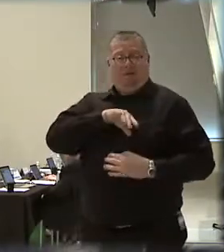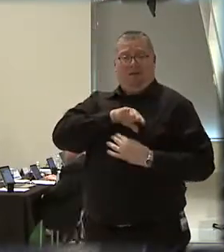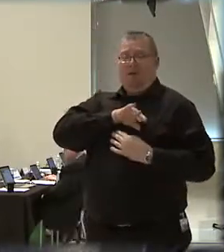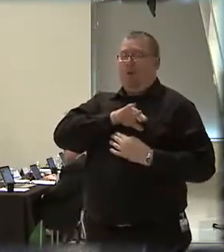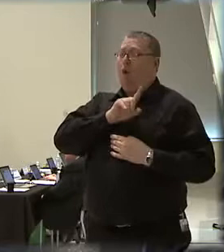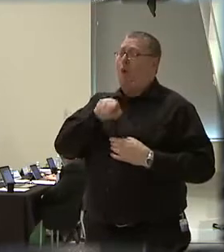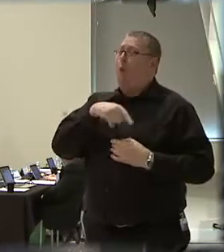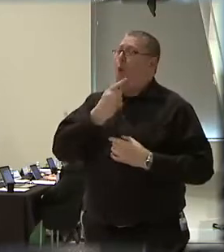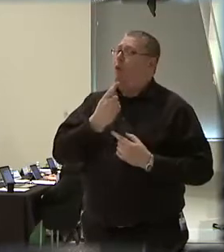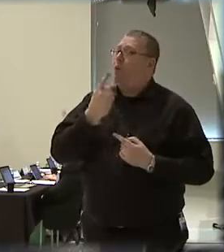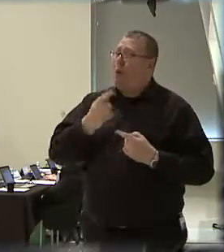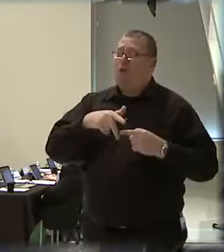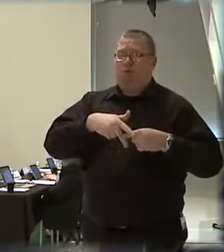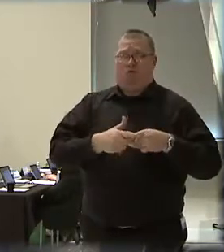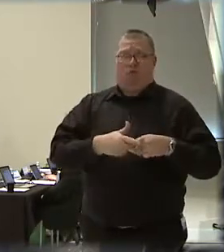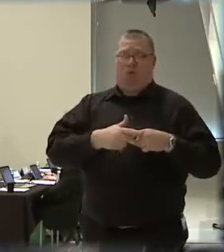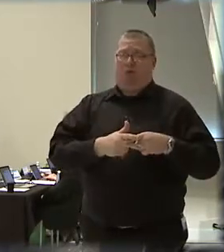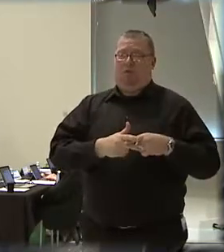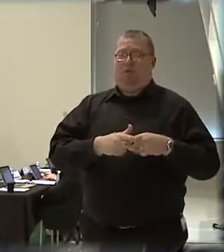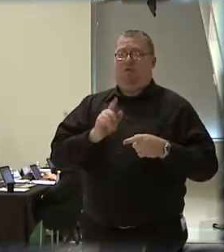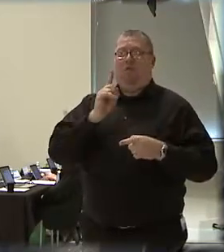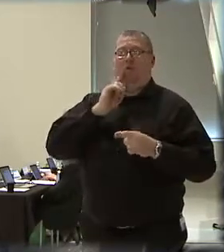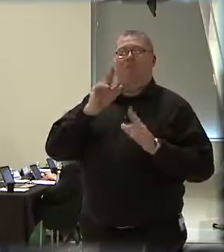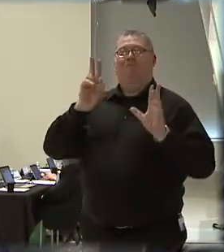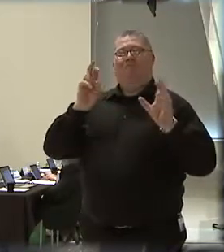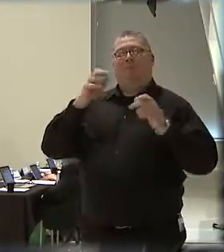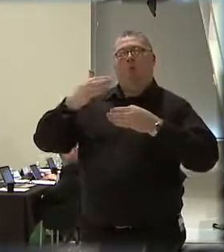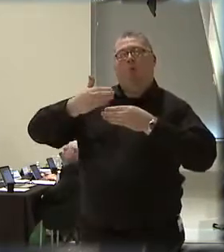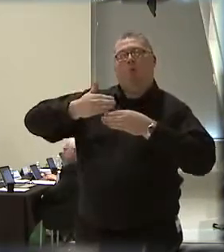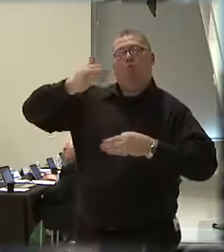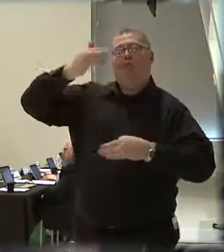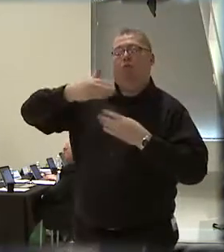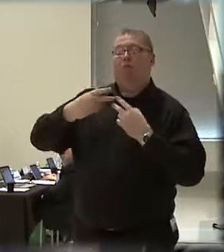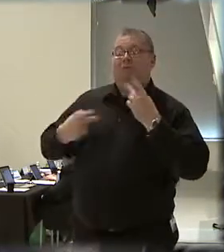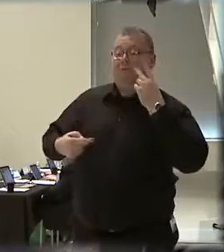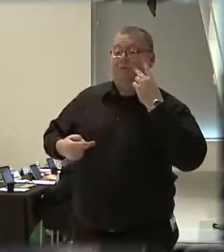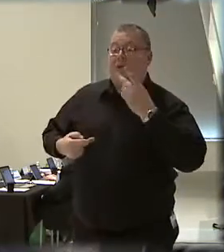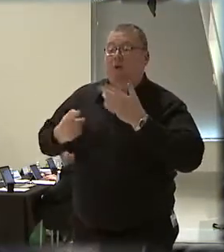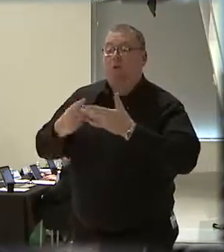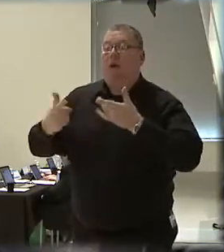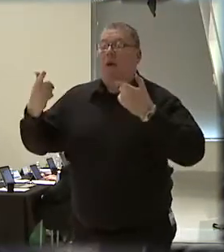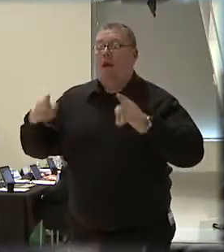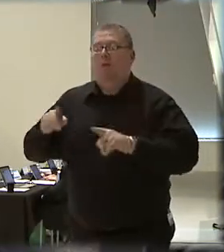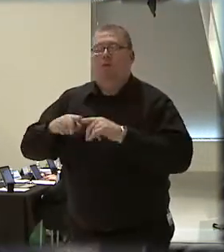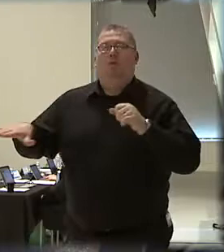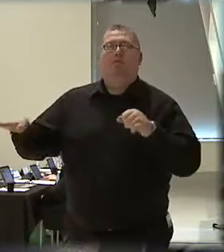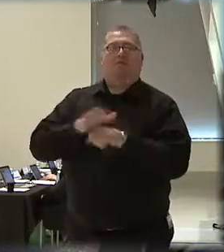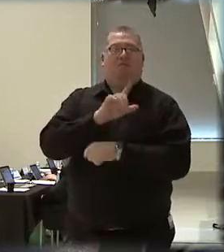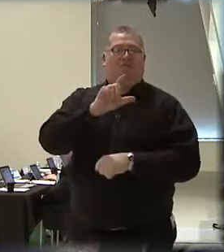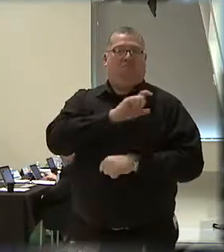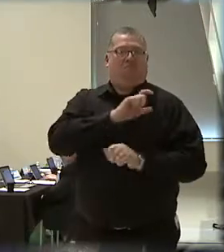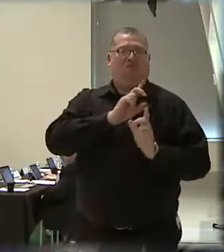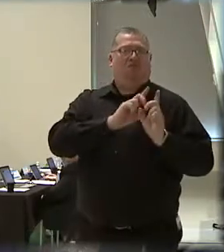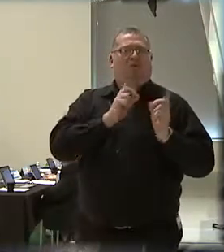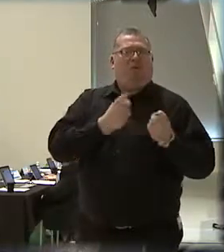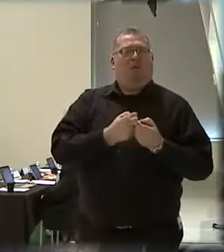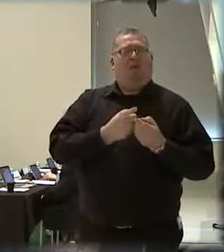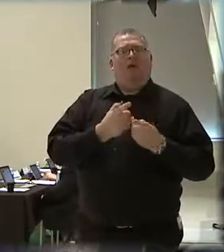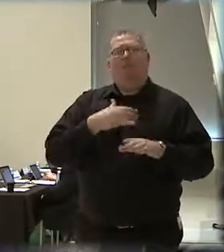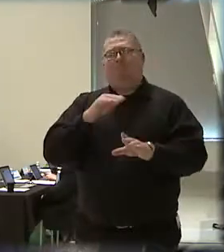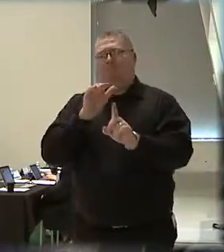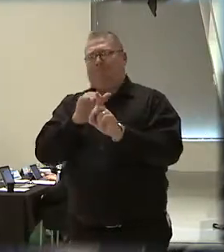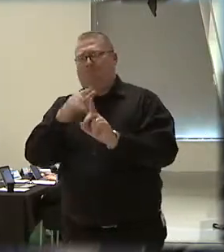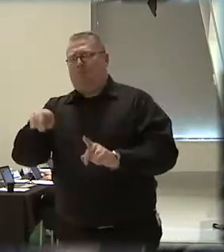tool. It's a window into what's going on in the entire police department. And I'll take everybody back to one of the